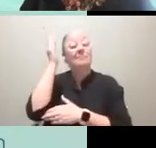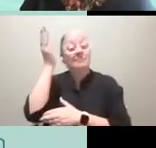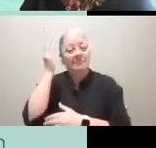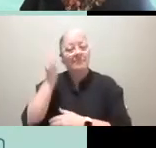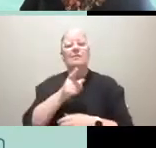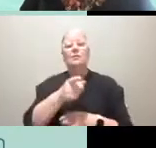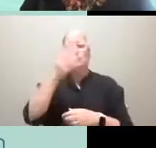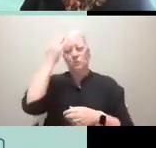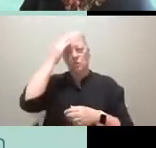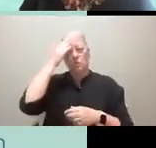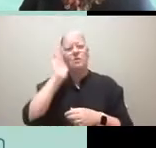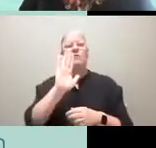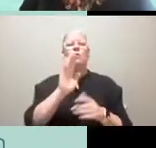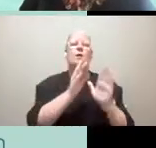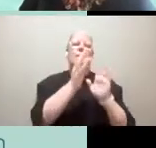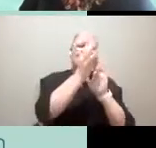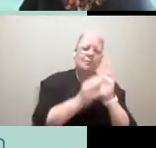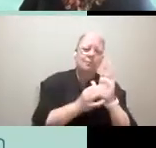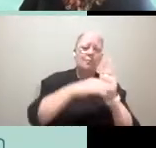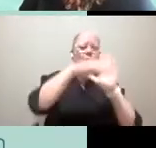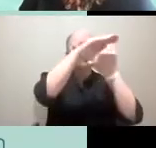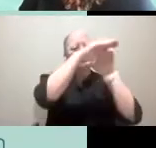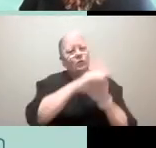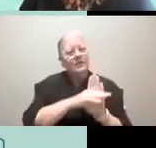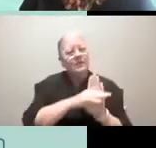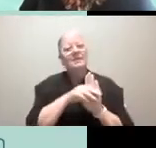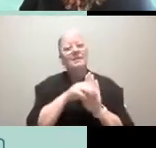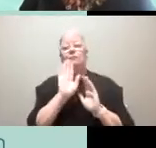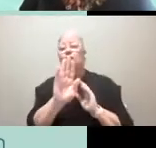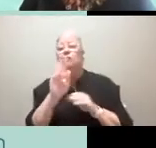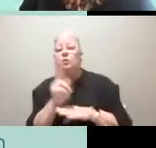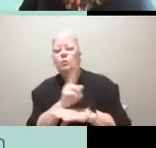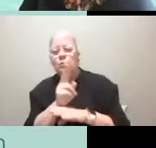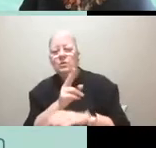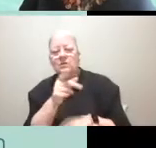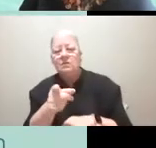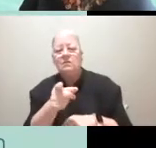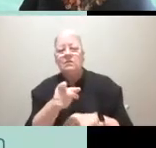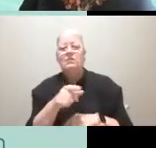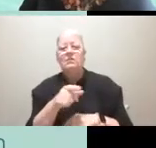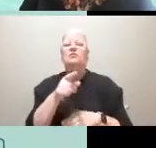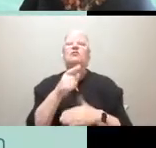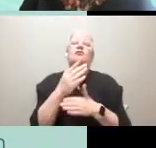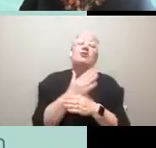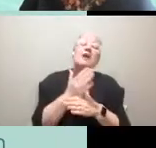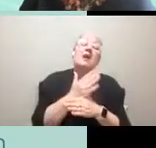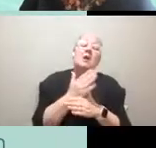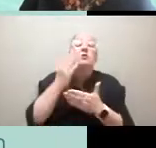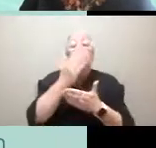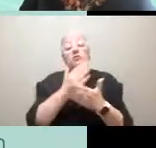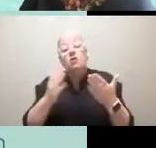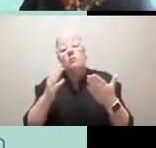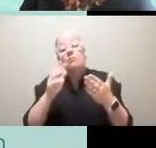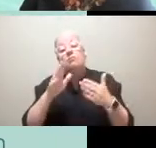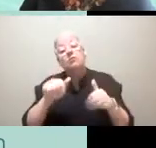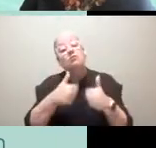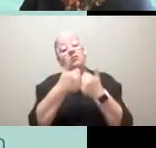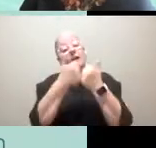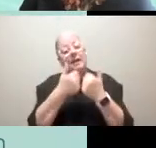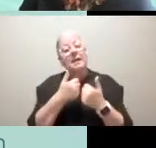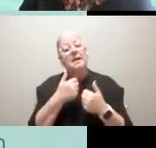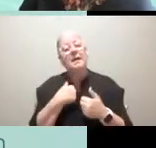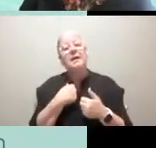that you use, and sharing some of the challenges which I'm sure a lot of our